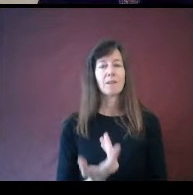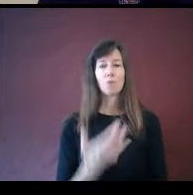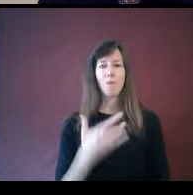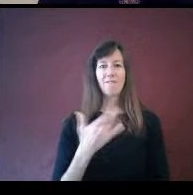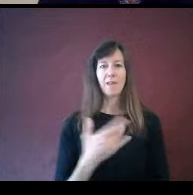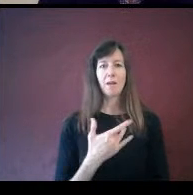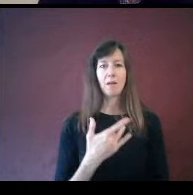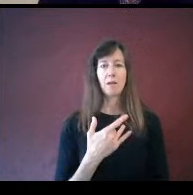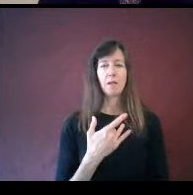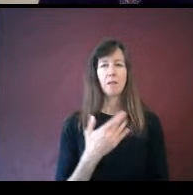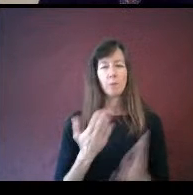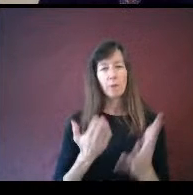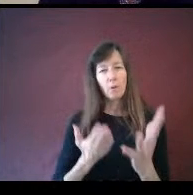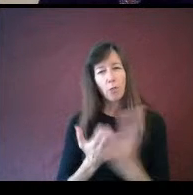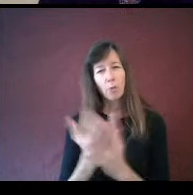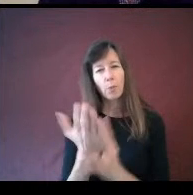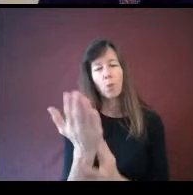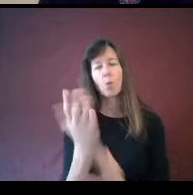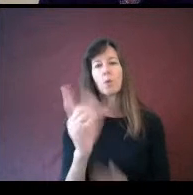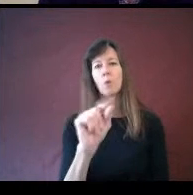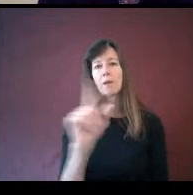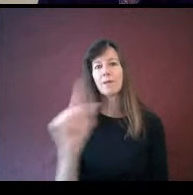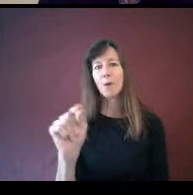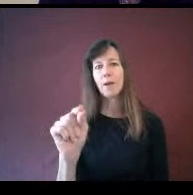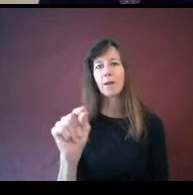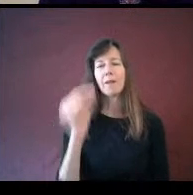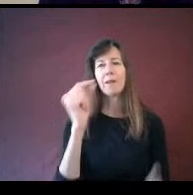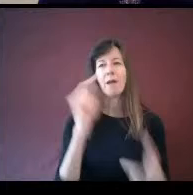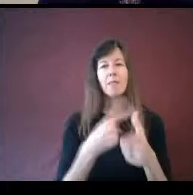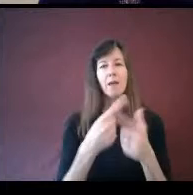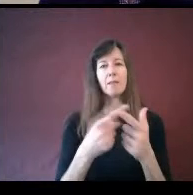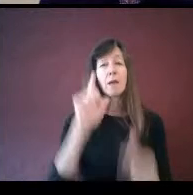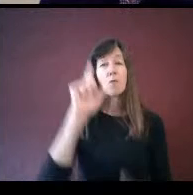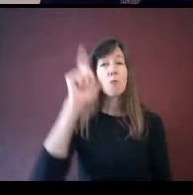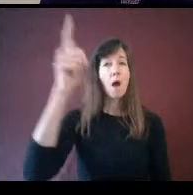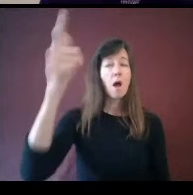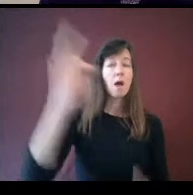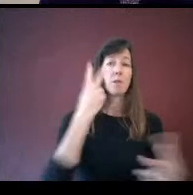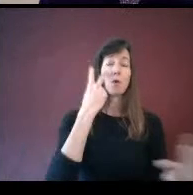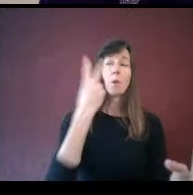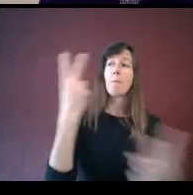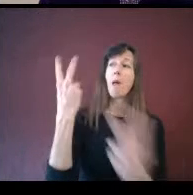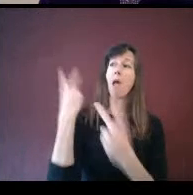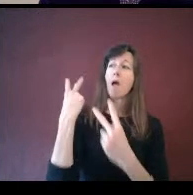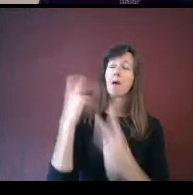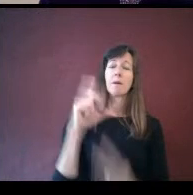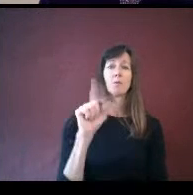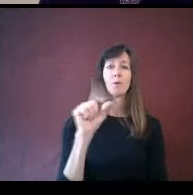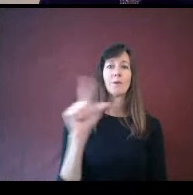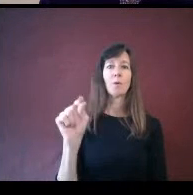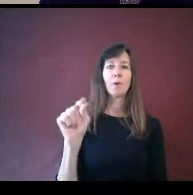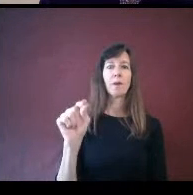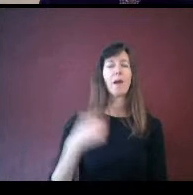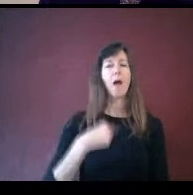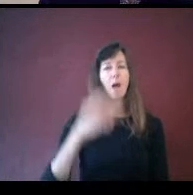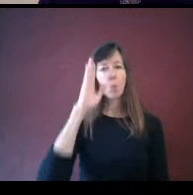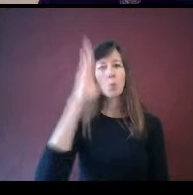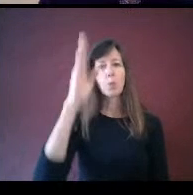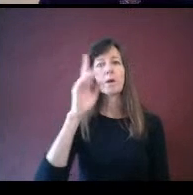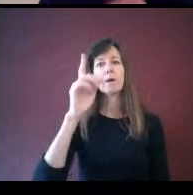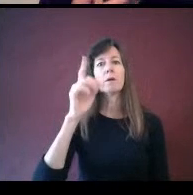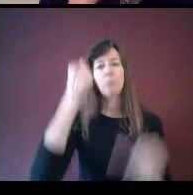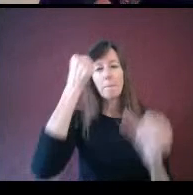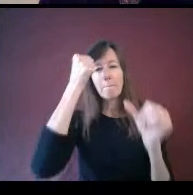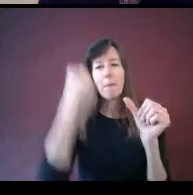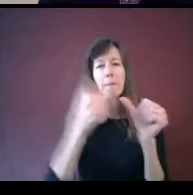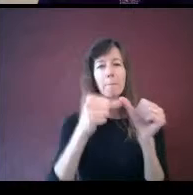on 2020, I will remember at least those moments. And I urge everybody